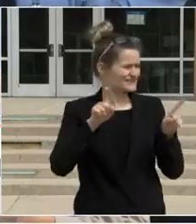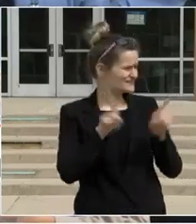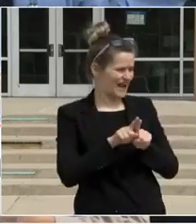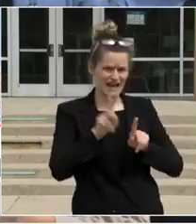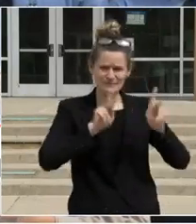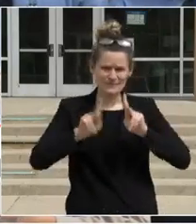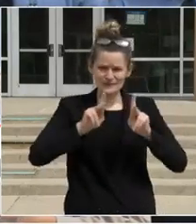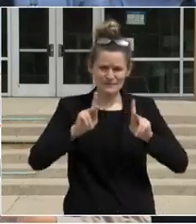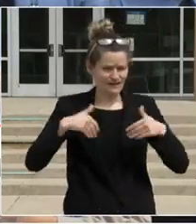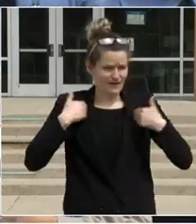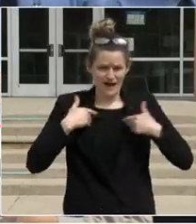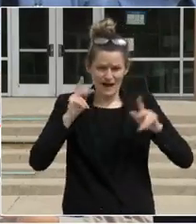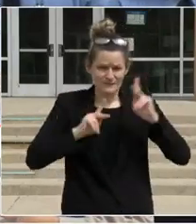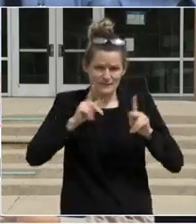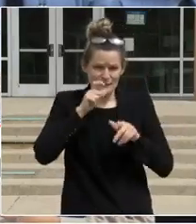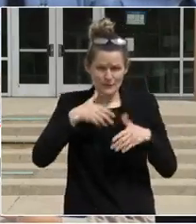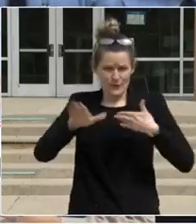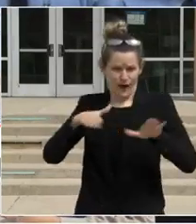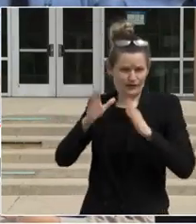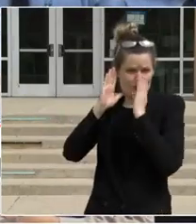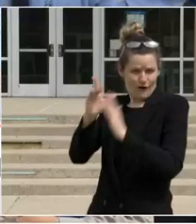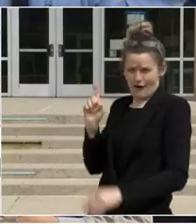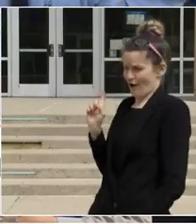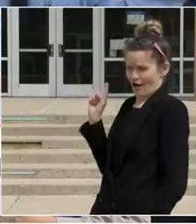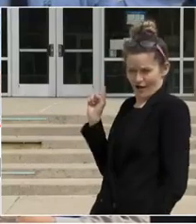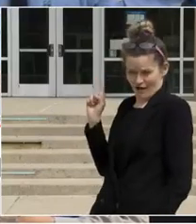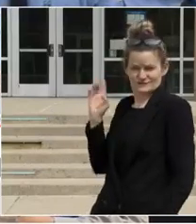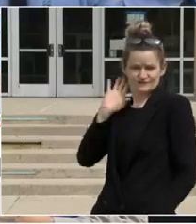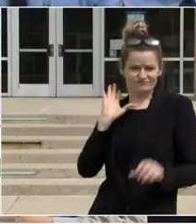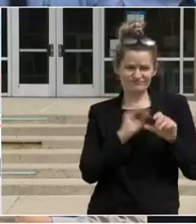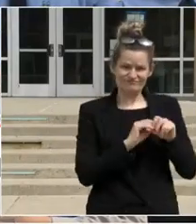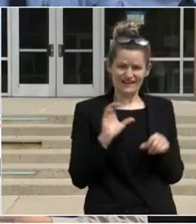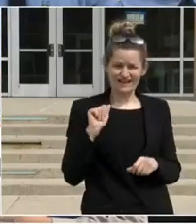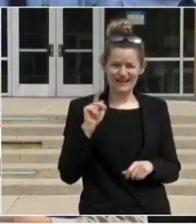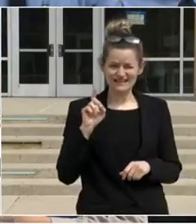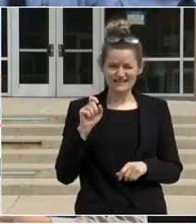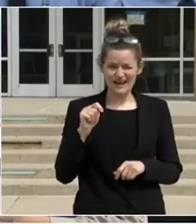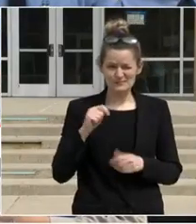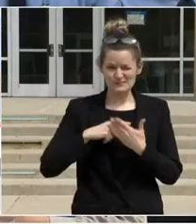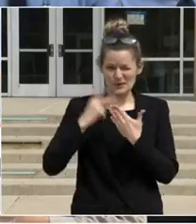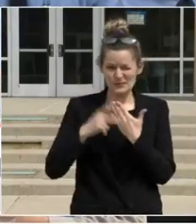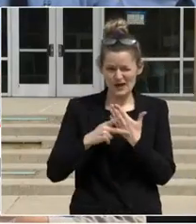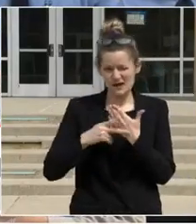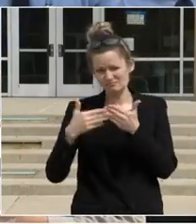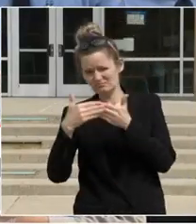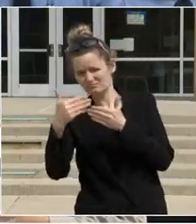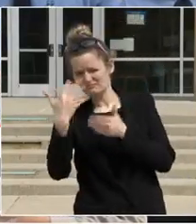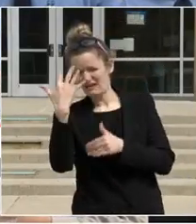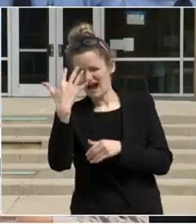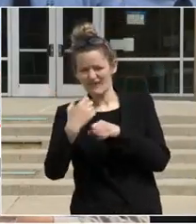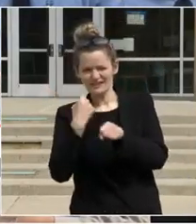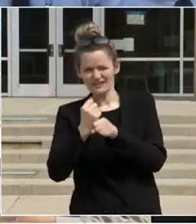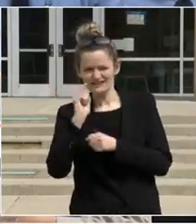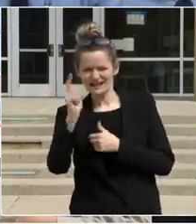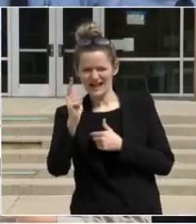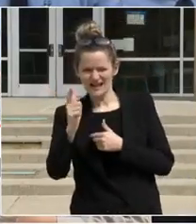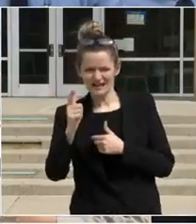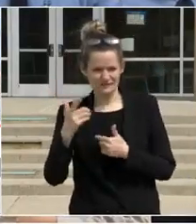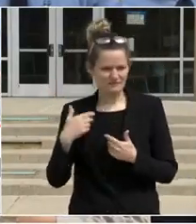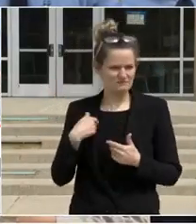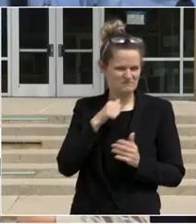as they transition into the cadet program and you see them 5 and 10 years later has not been revealed yet. But I know that that day is